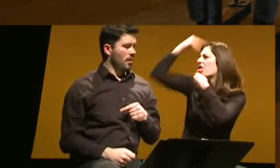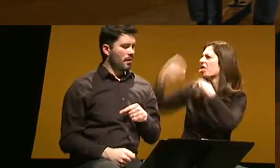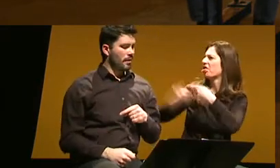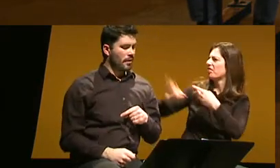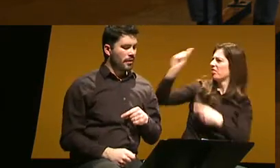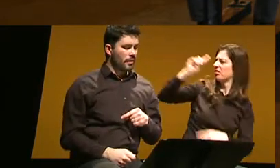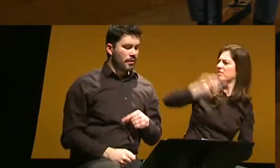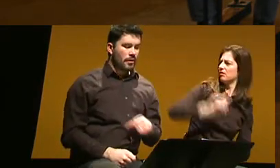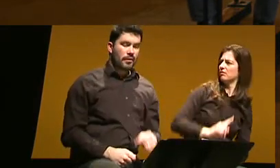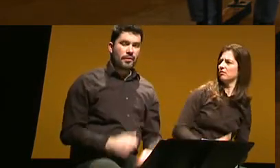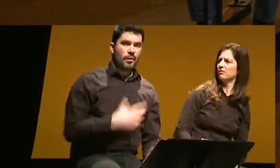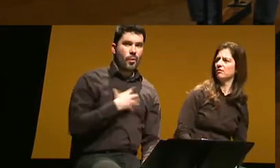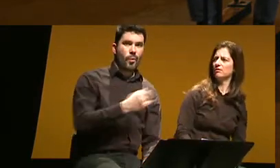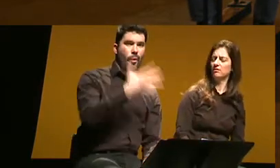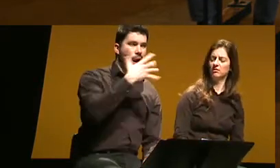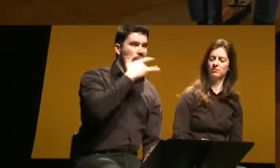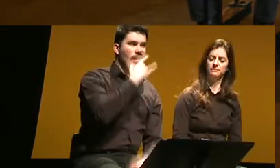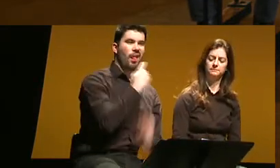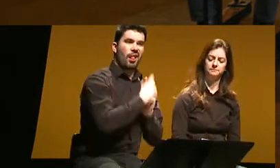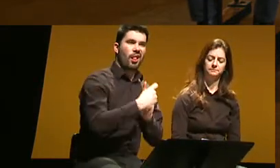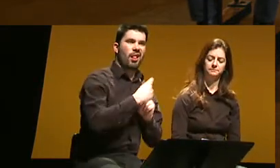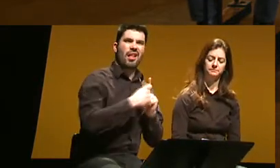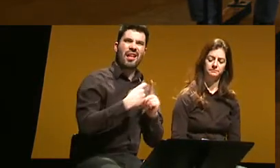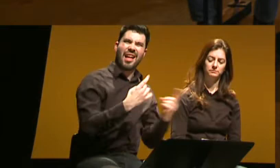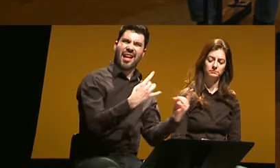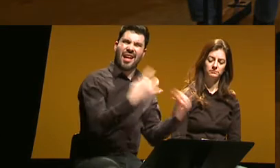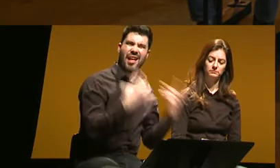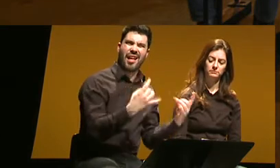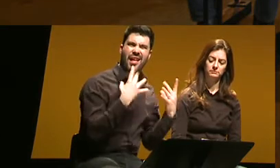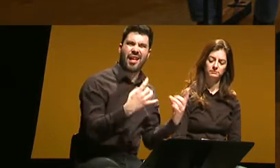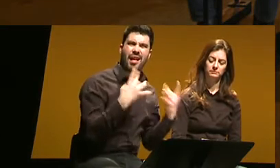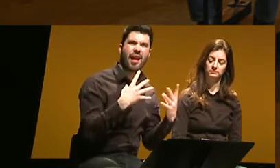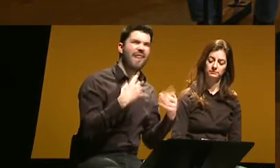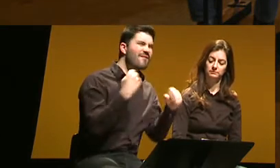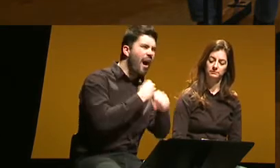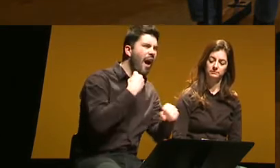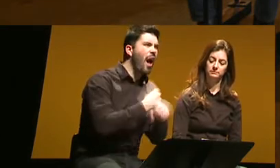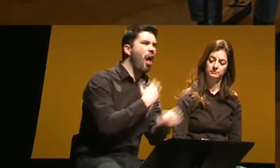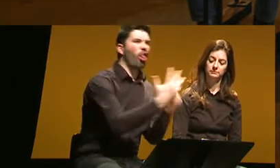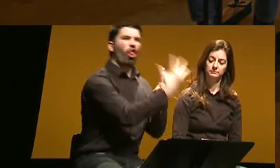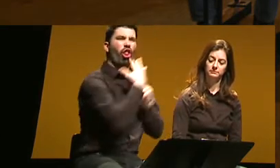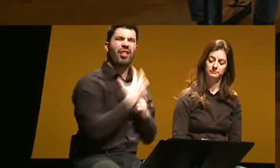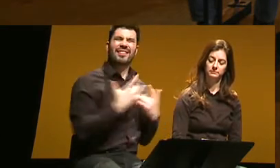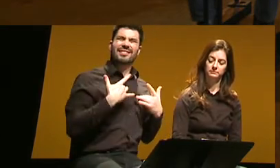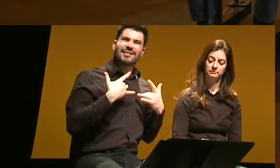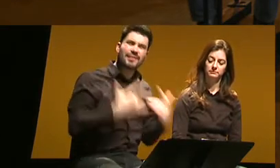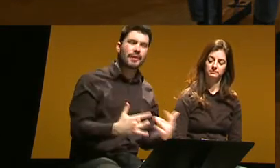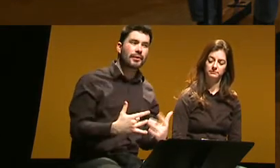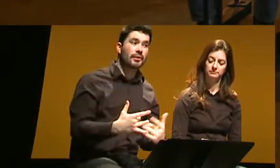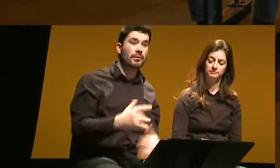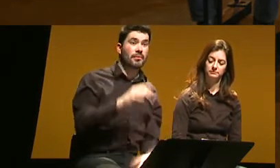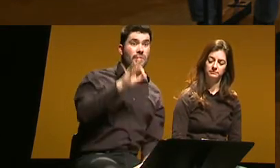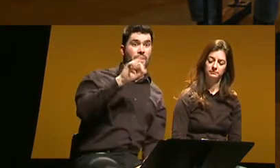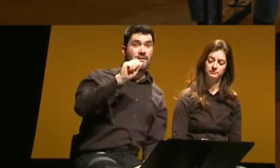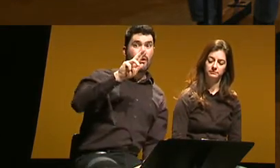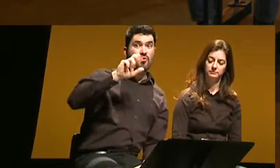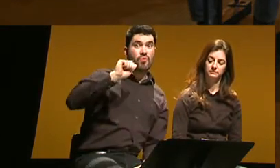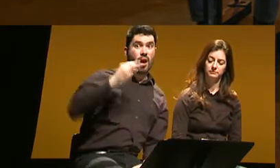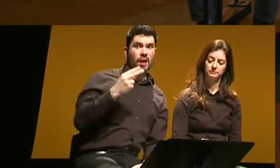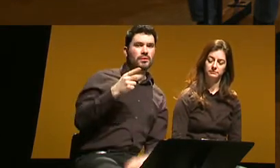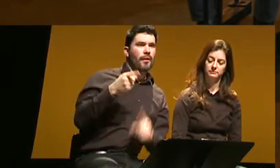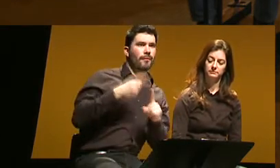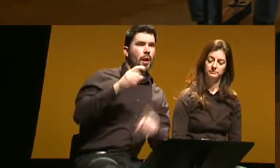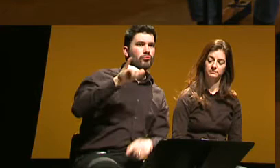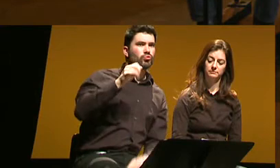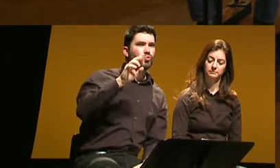Towelhead! The white kids hate me. I'm always getting into fights, always getting jumped. But it's worse for Faraz, who is